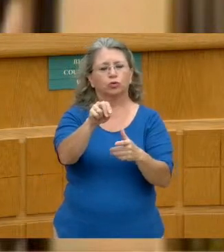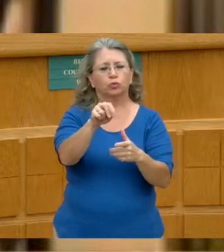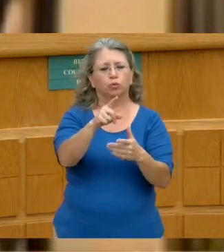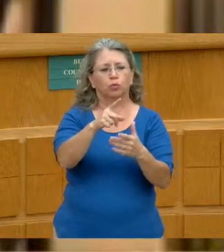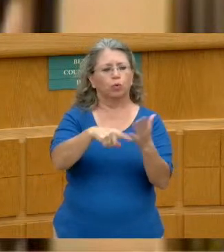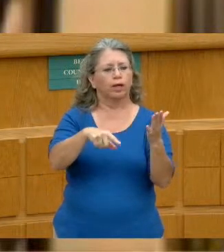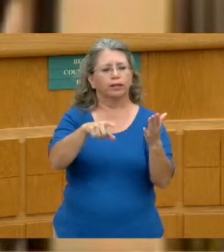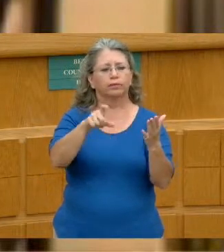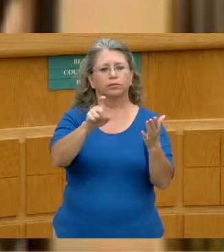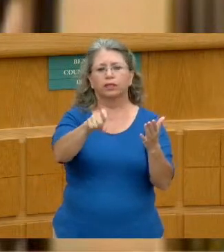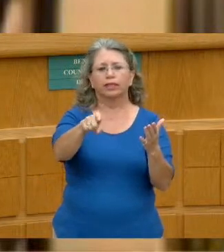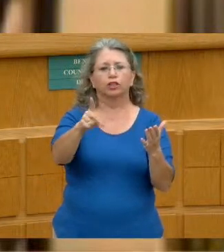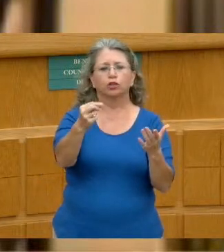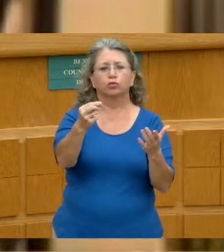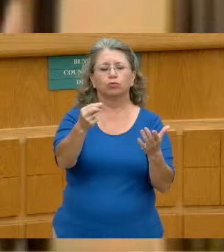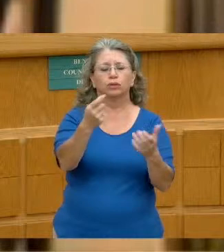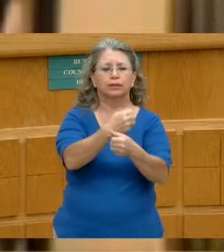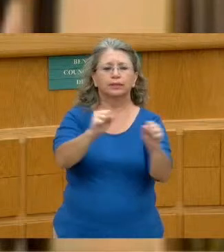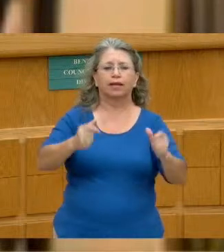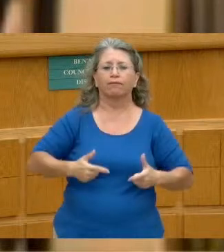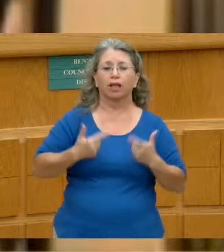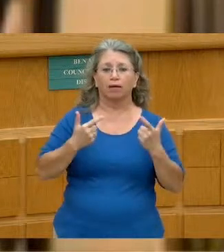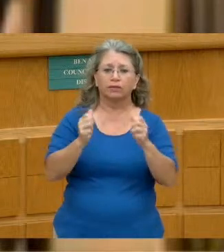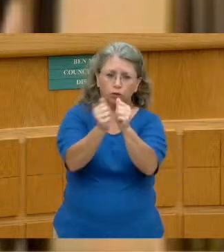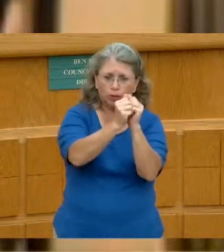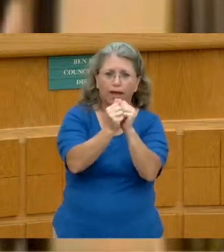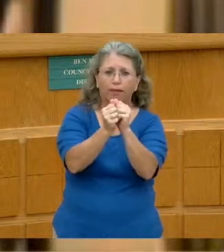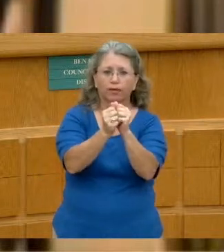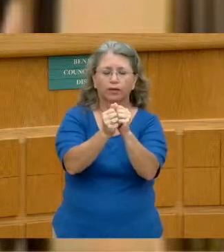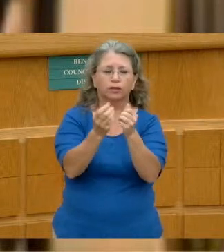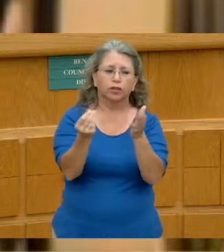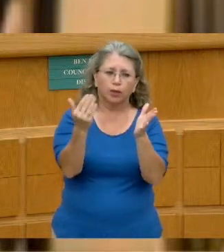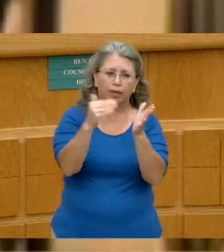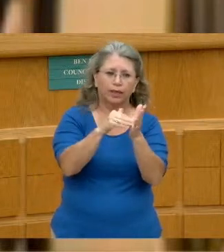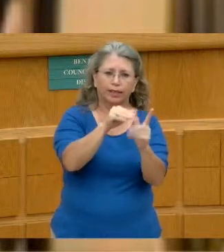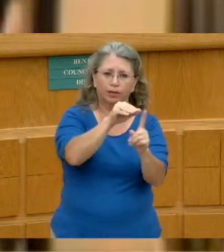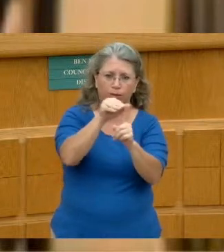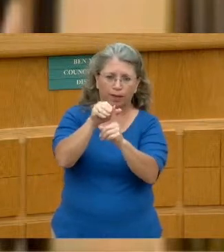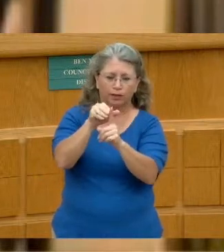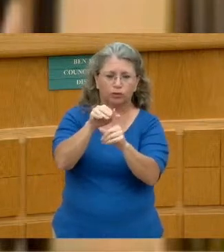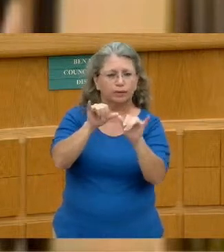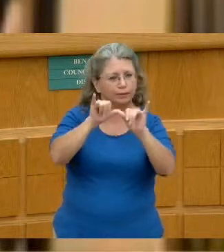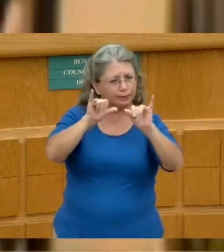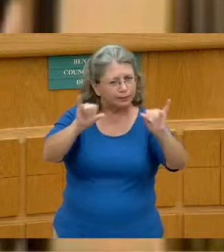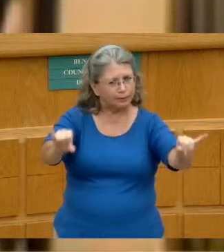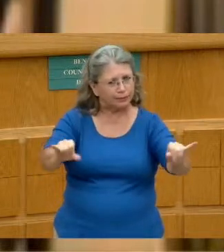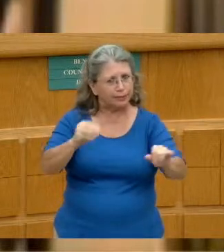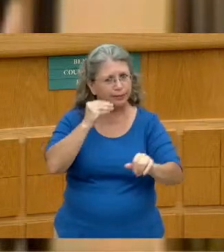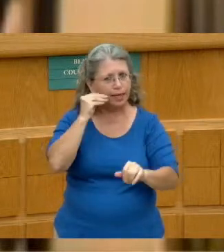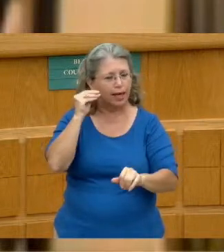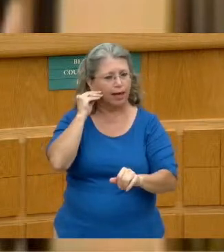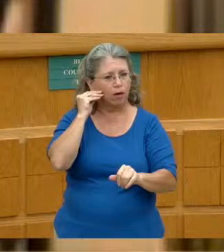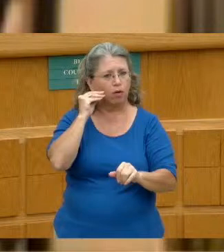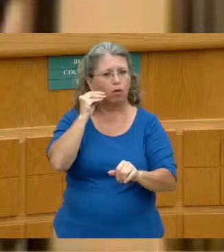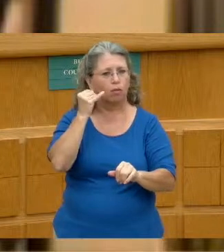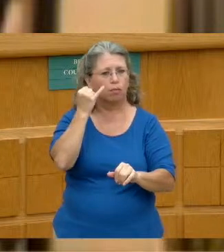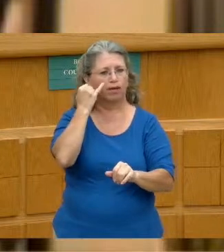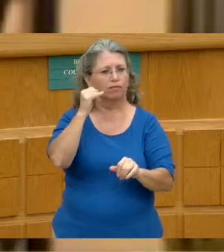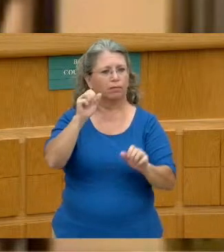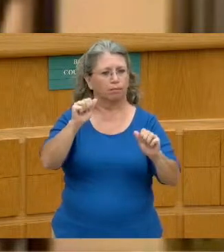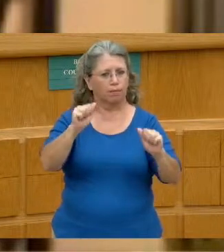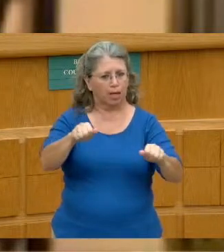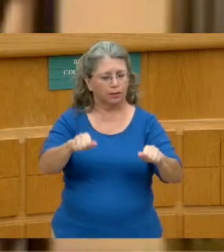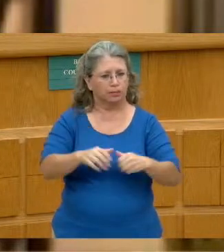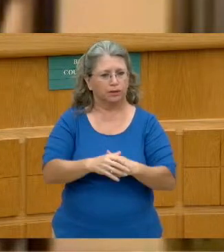And we're going to do it together. And so again, I'm going to remind you to stay home if at all possible. If you're a